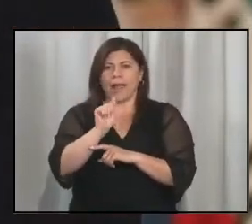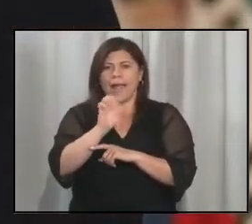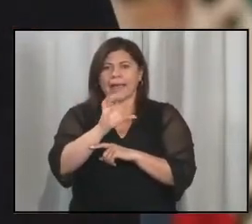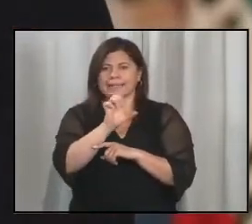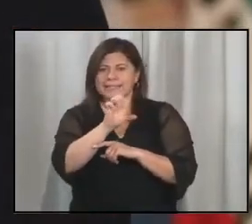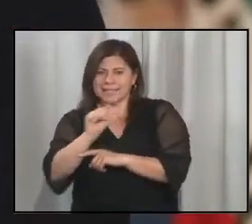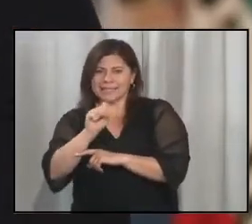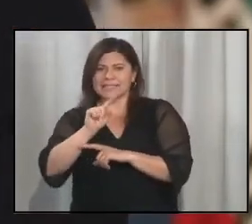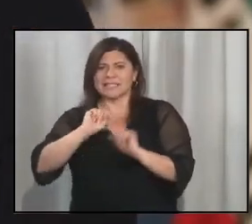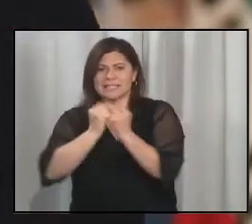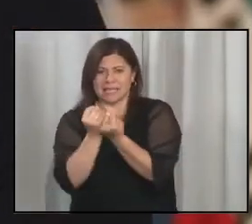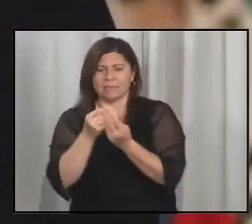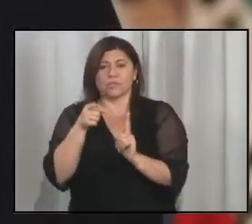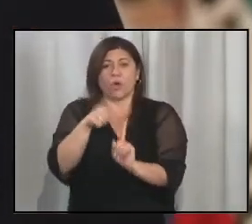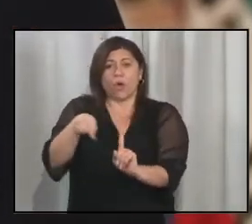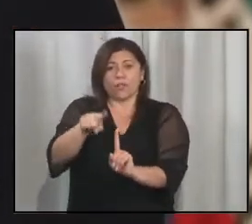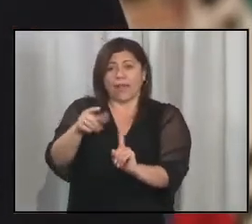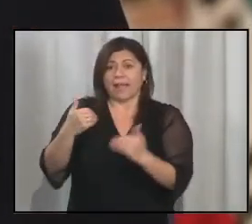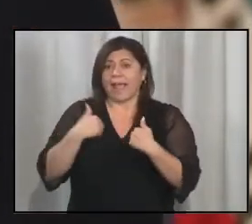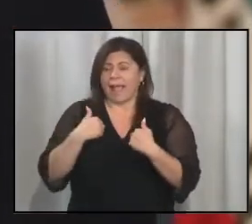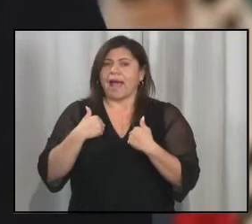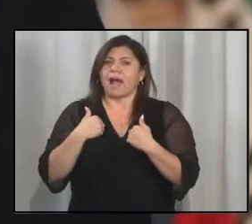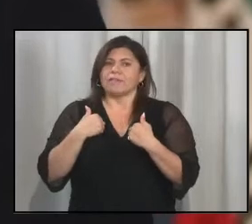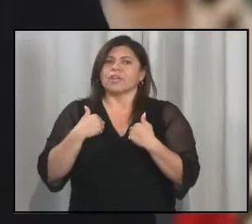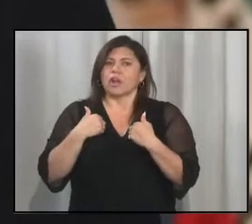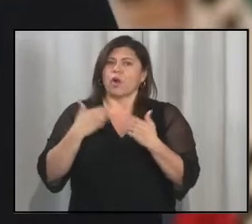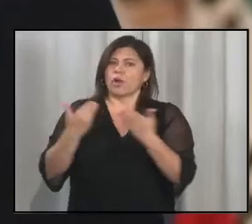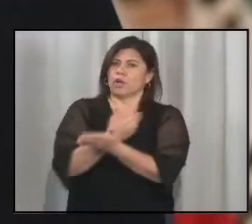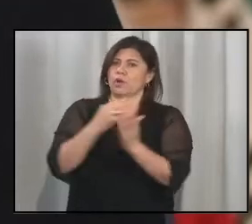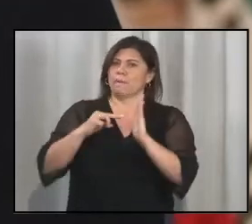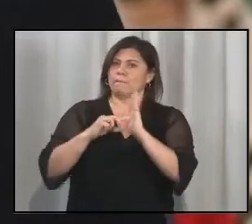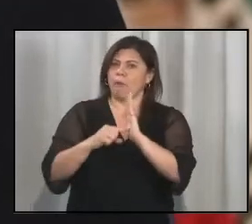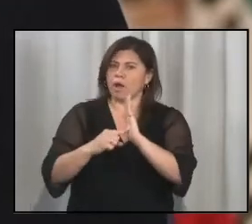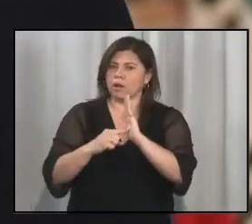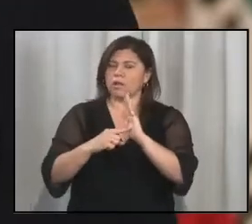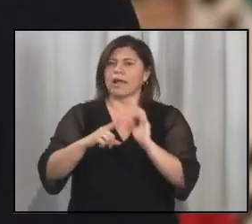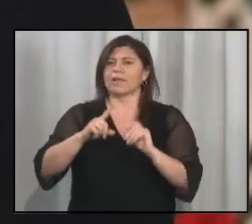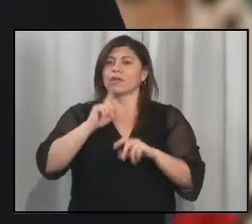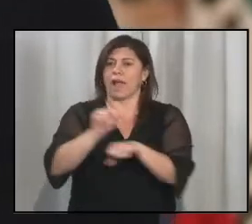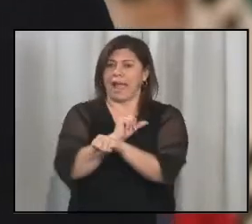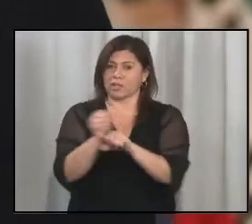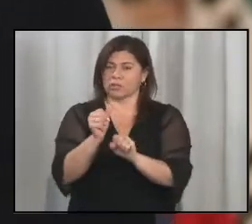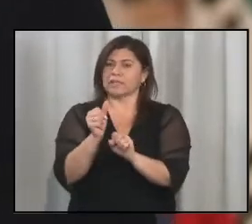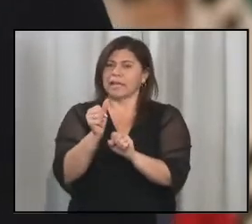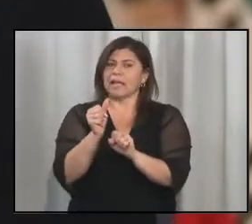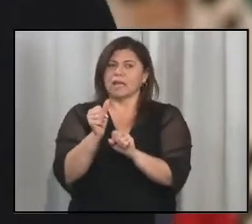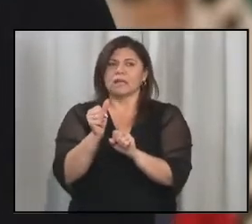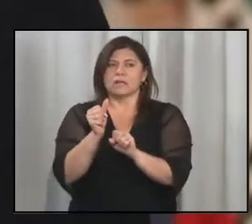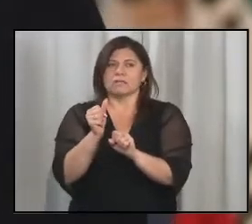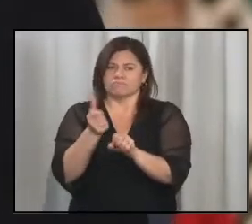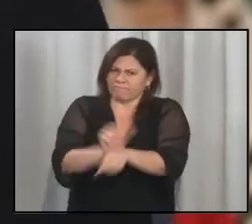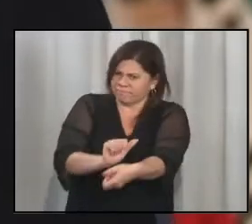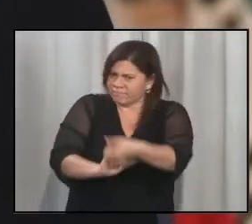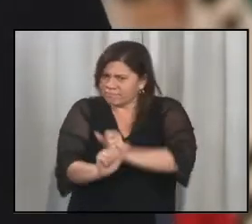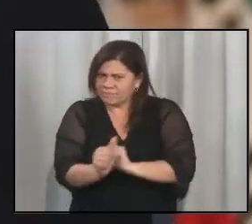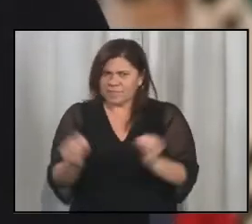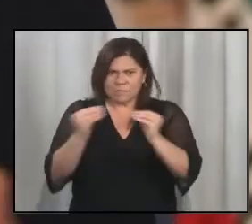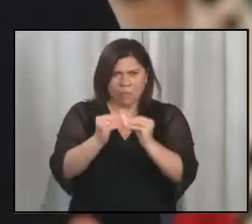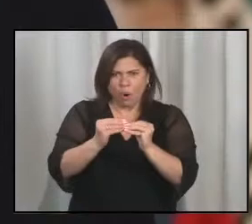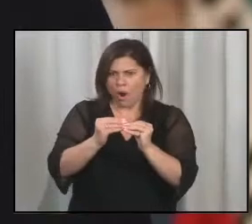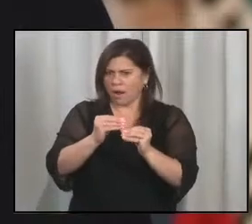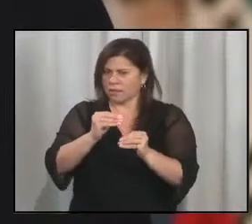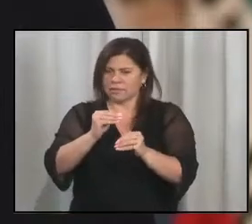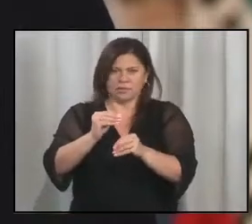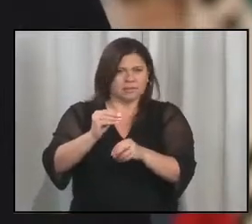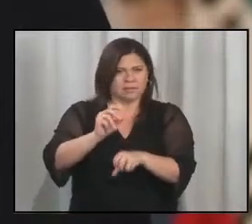innovative model that's making a real difference, and we're doubling down. We're exploring ways to expand the program and have more